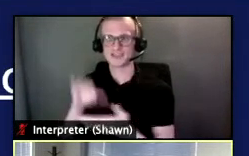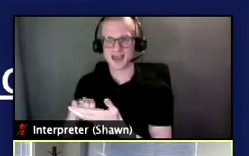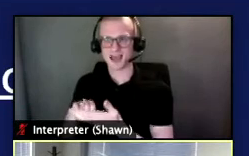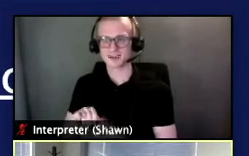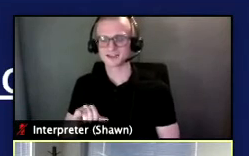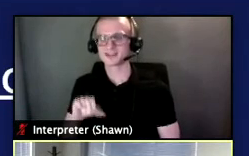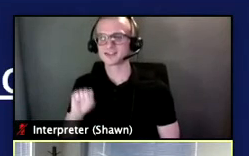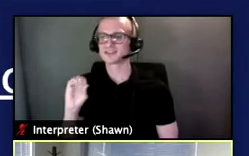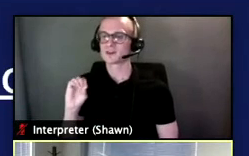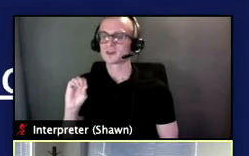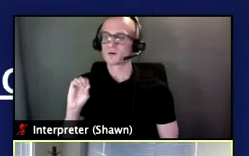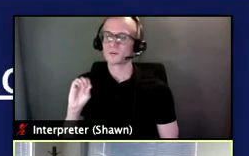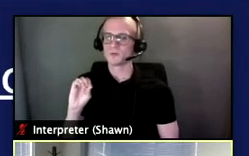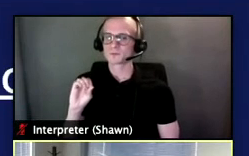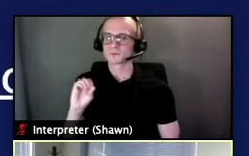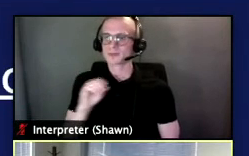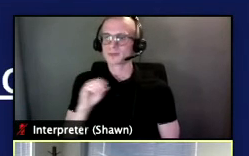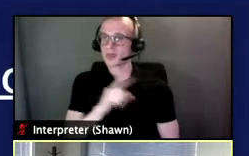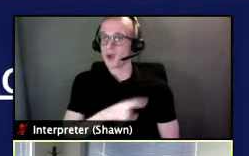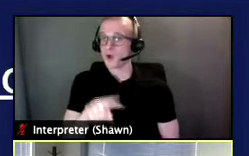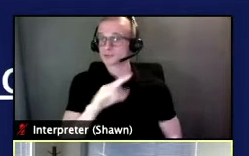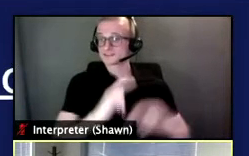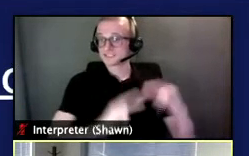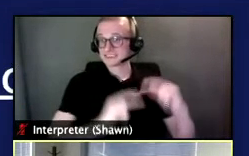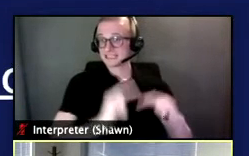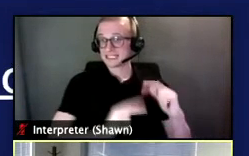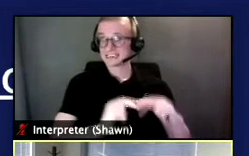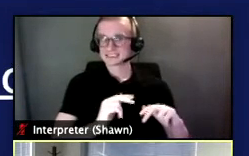we'll keep those facilities available,